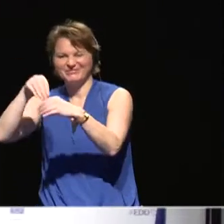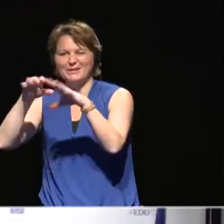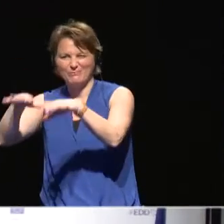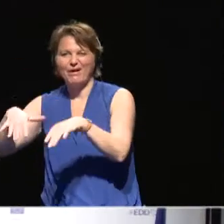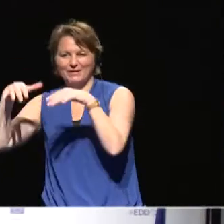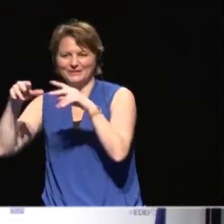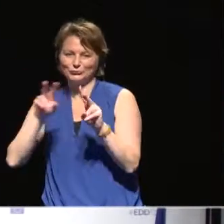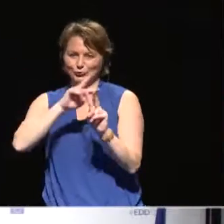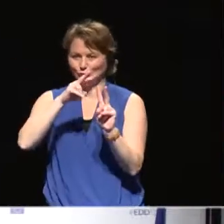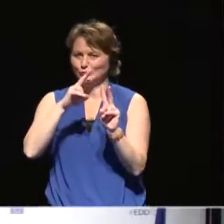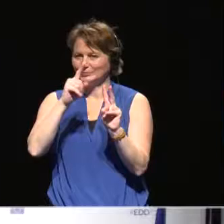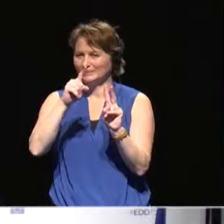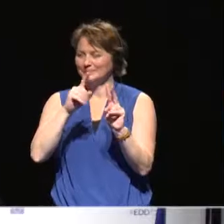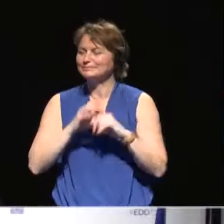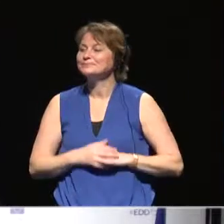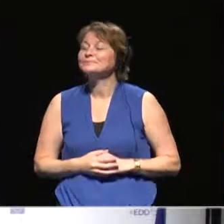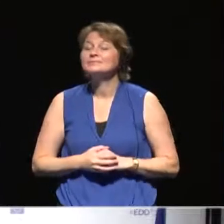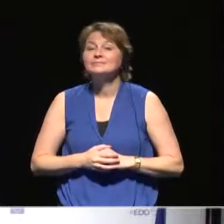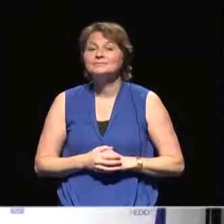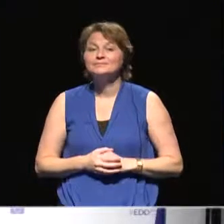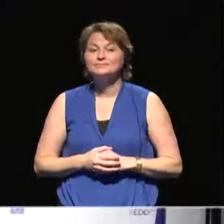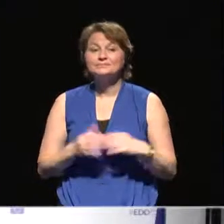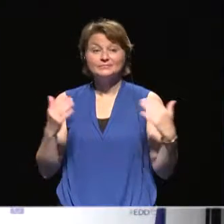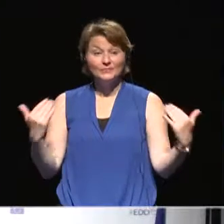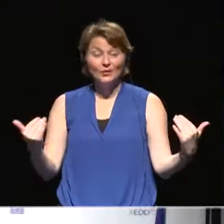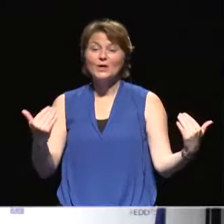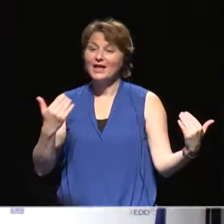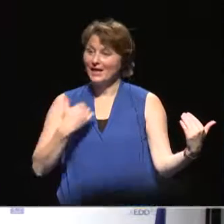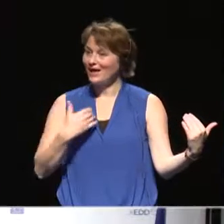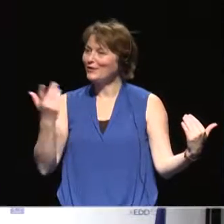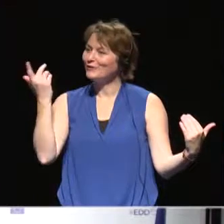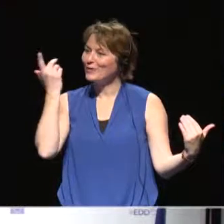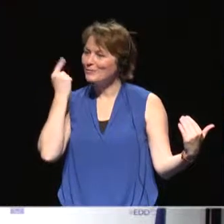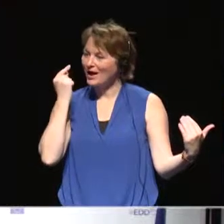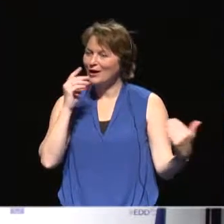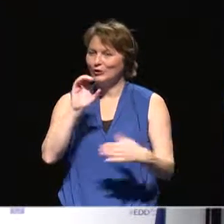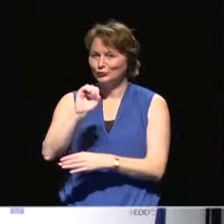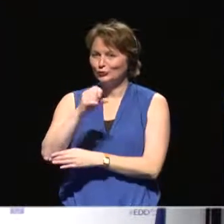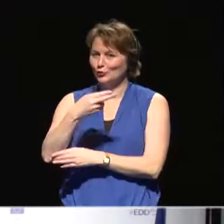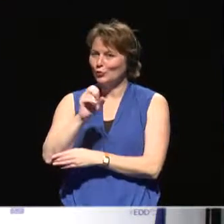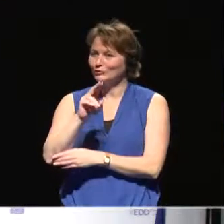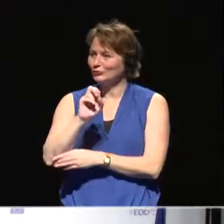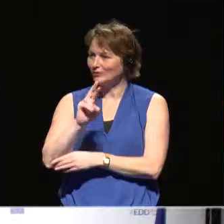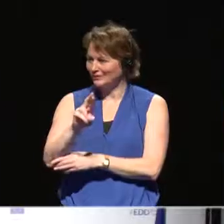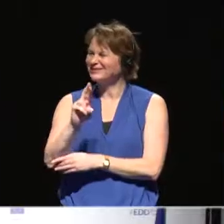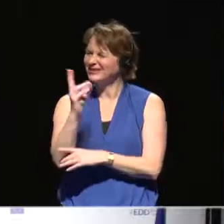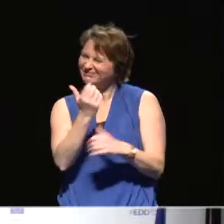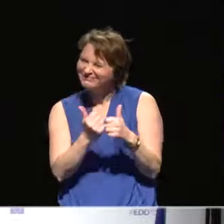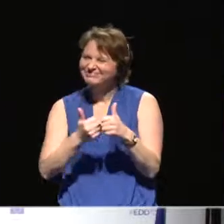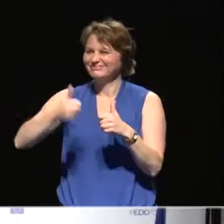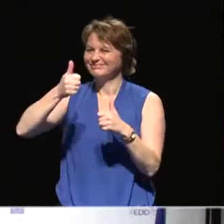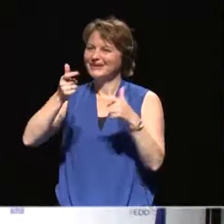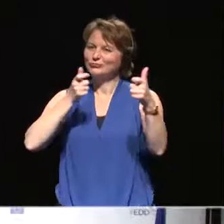will also have Madam Mariam Shuna. She is the Executive Director of